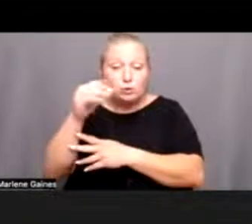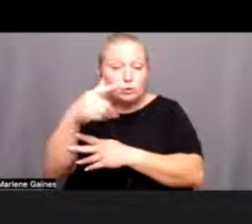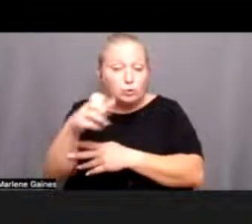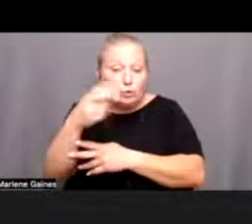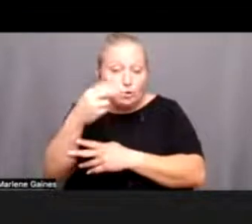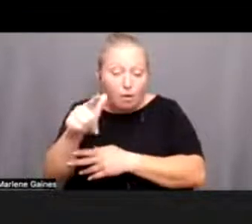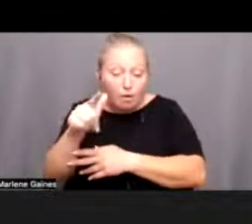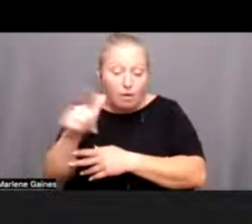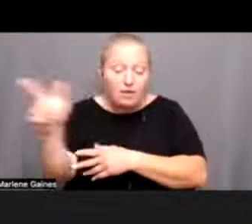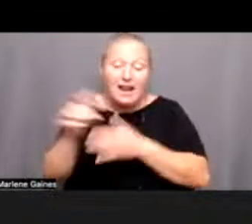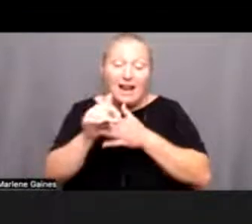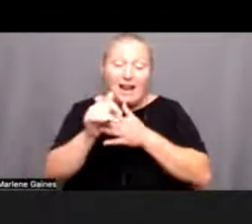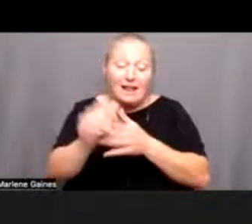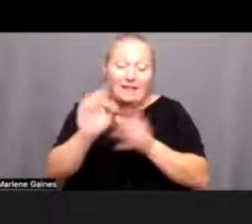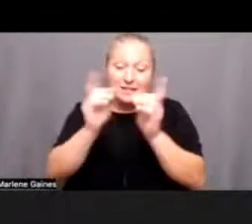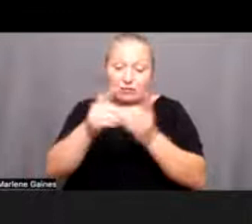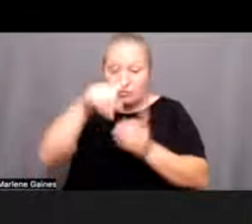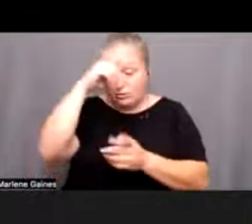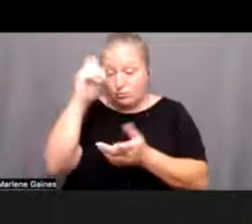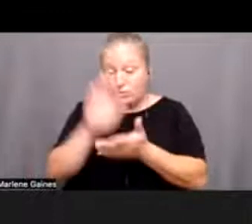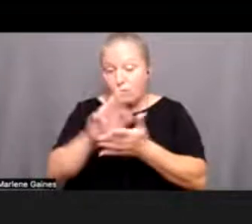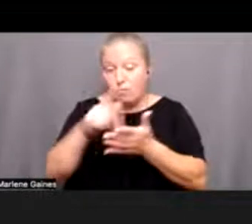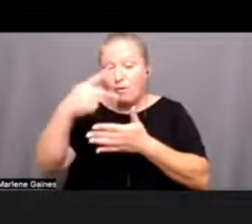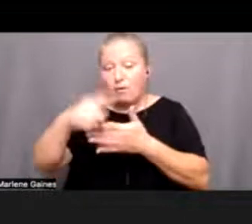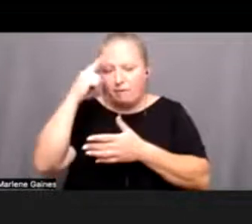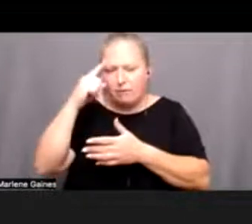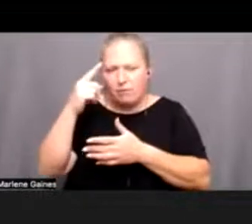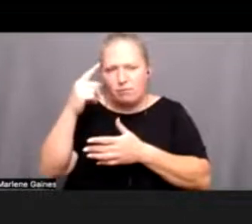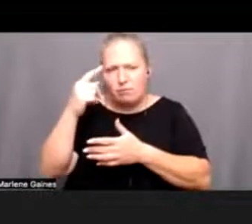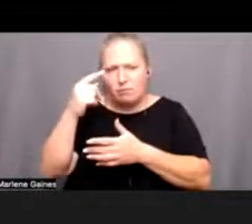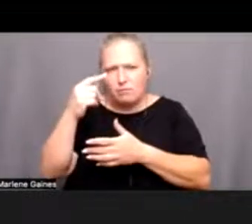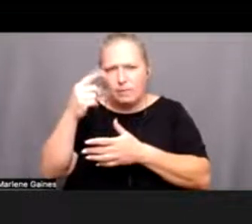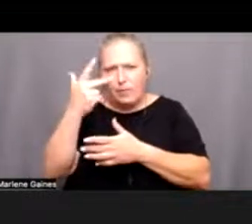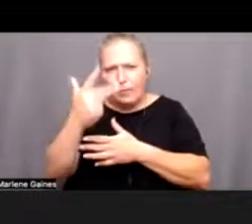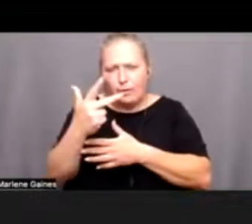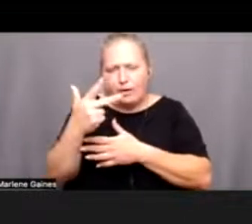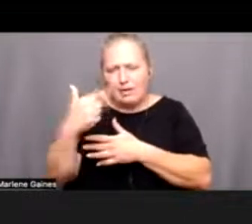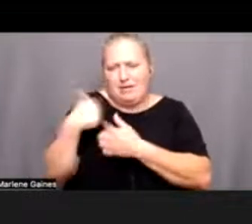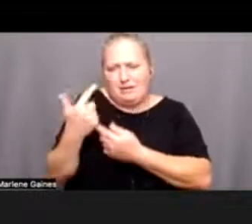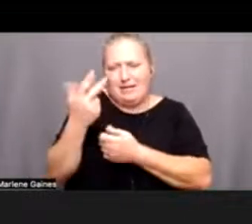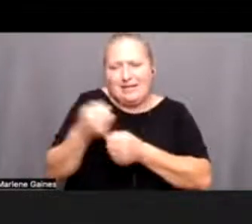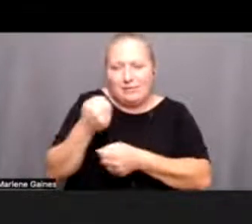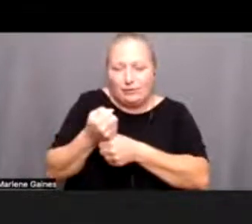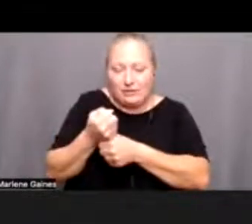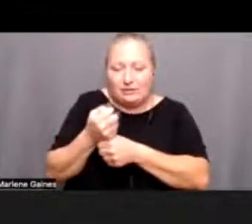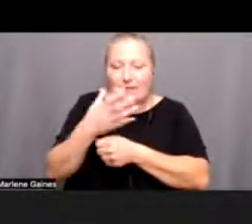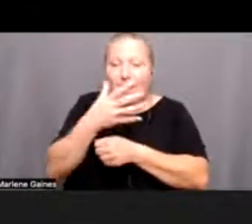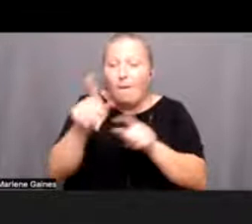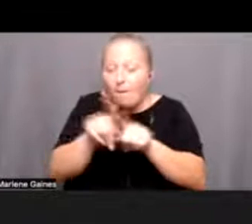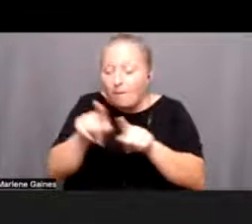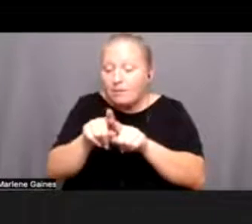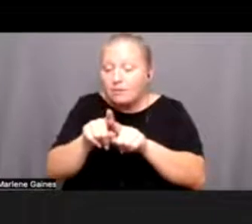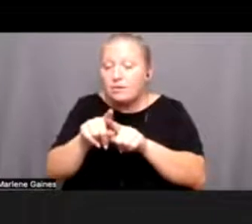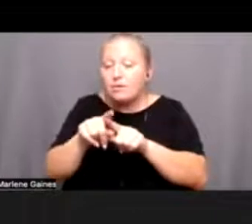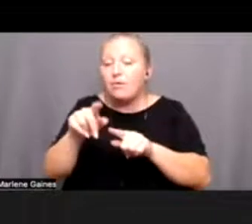She has led the district's summer school program for the three most recent years. In addition to that, she served as